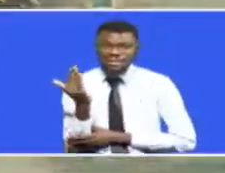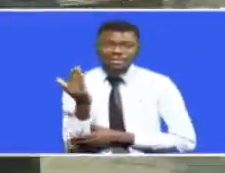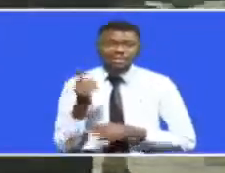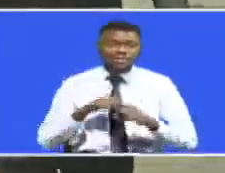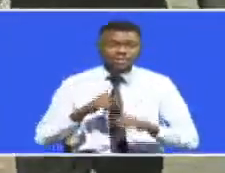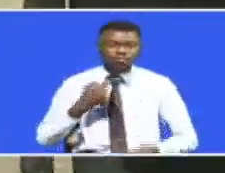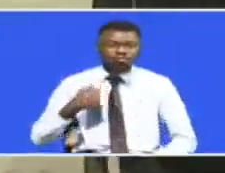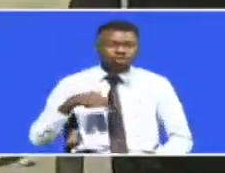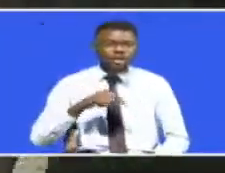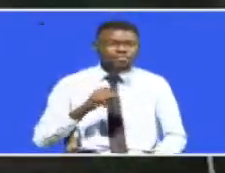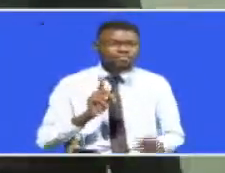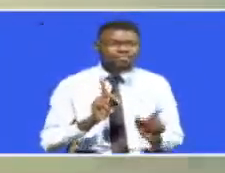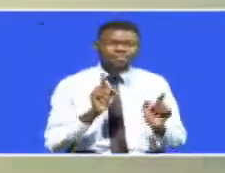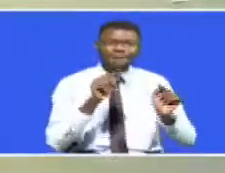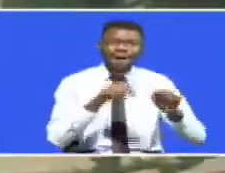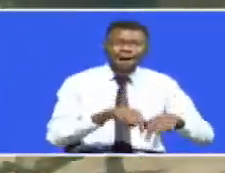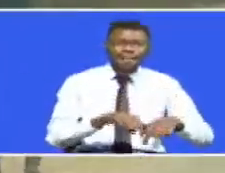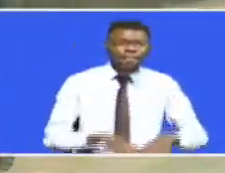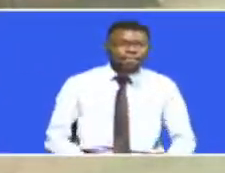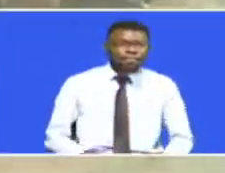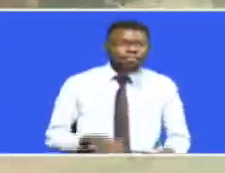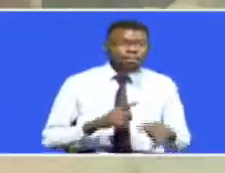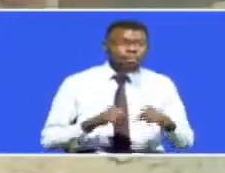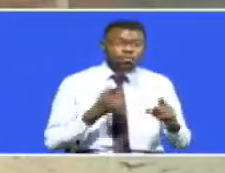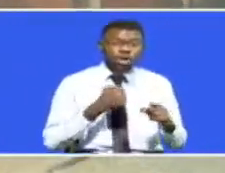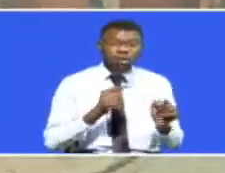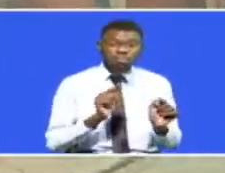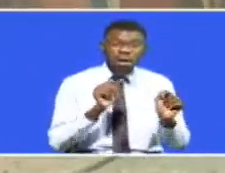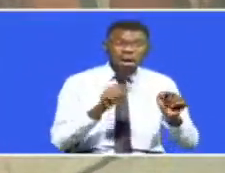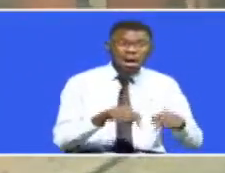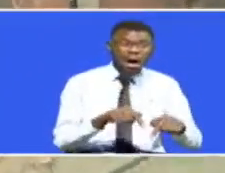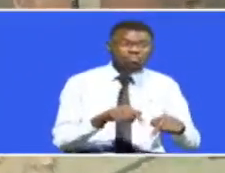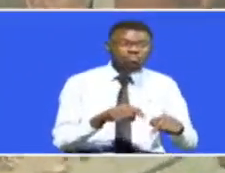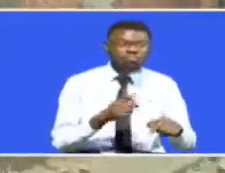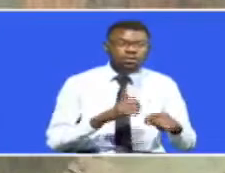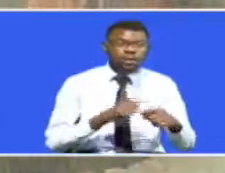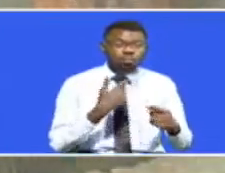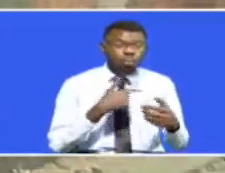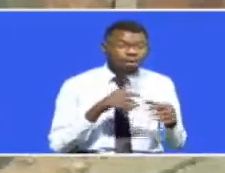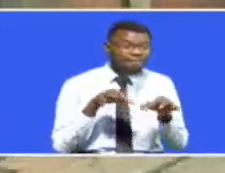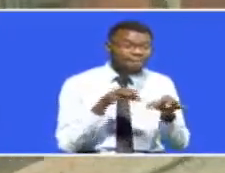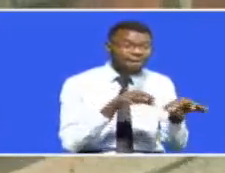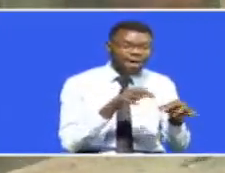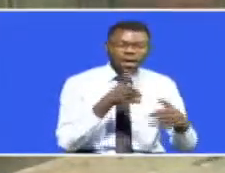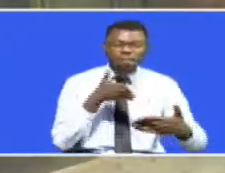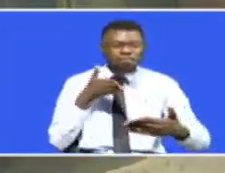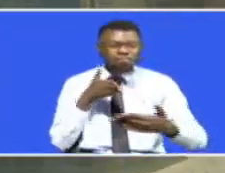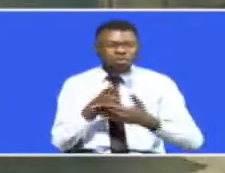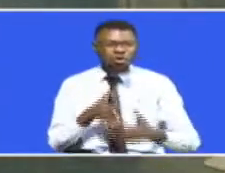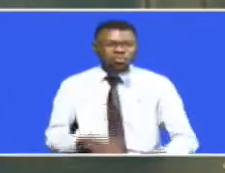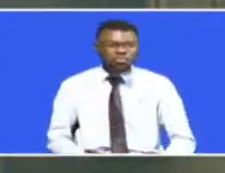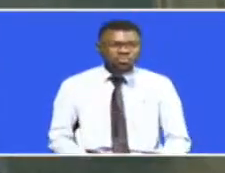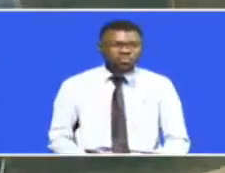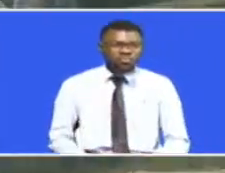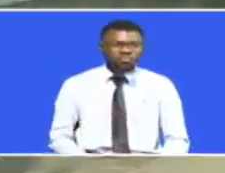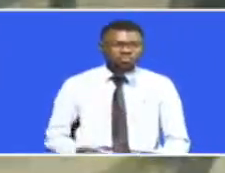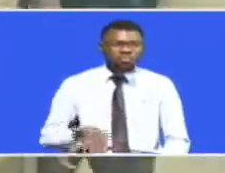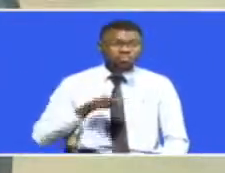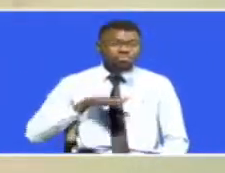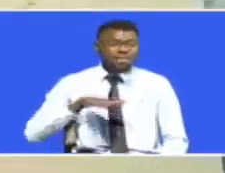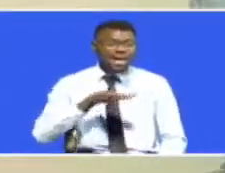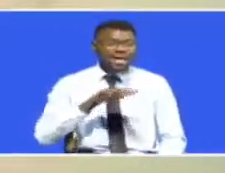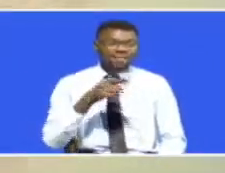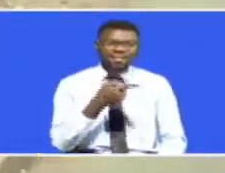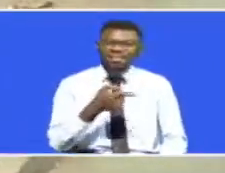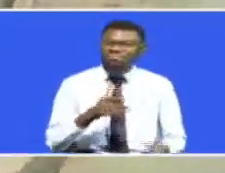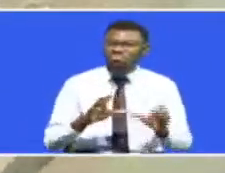over. We were not allowed to stop or look at what was going on. You get the impression this is a fearless